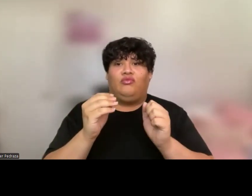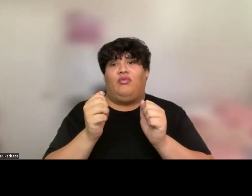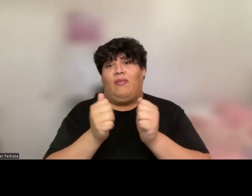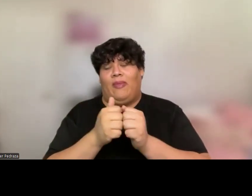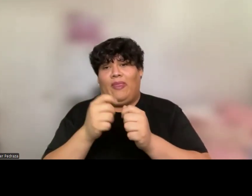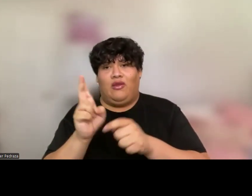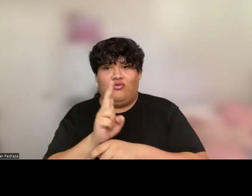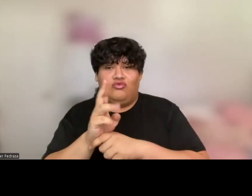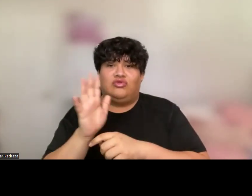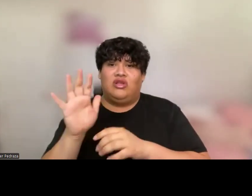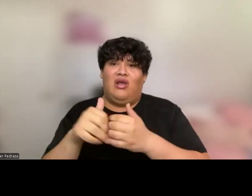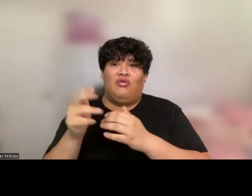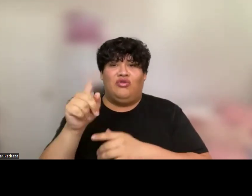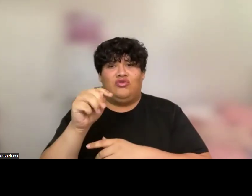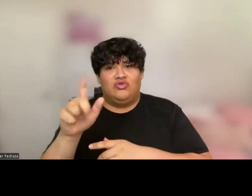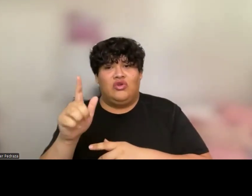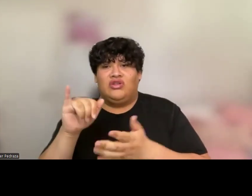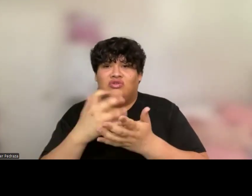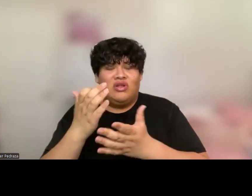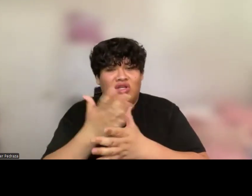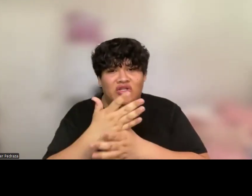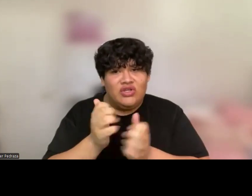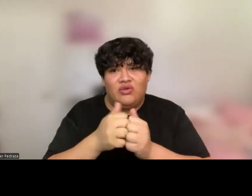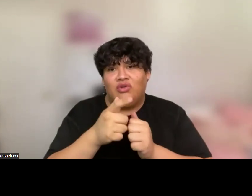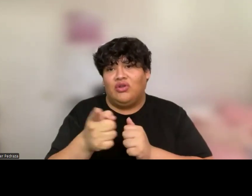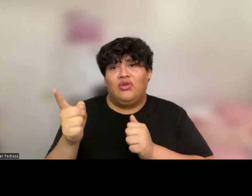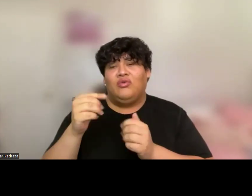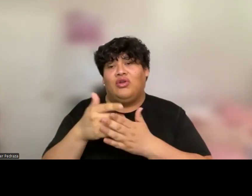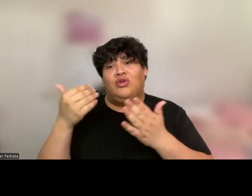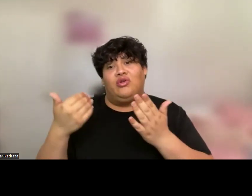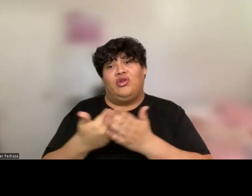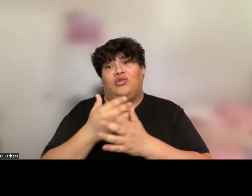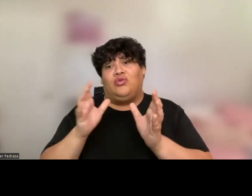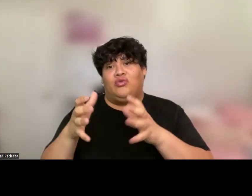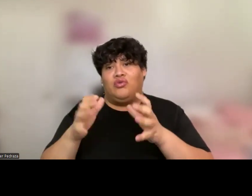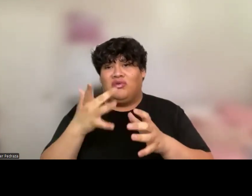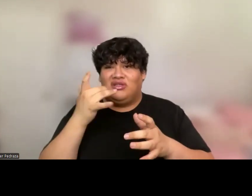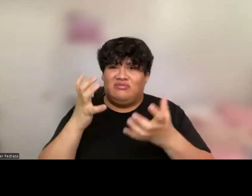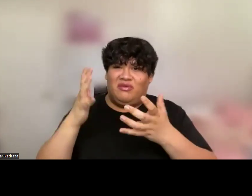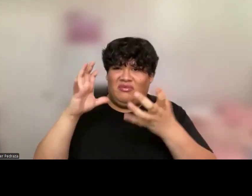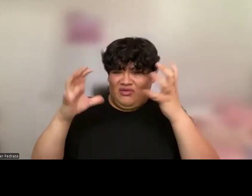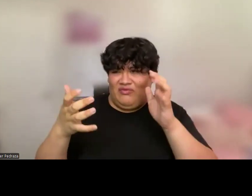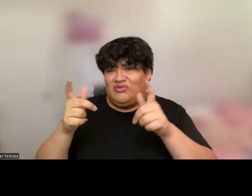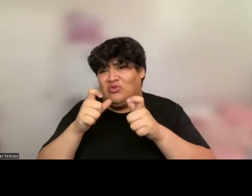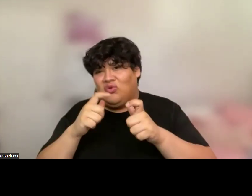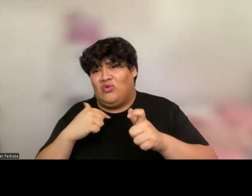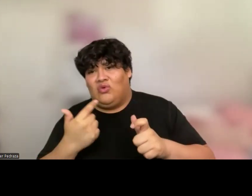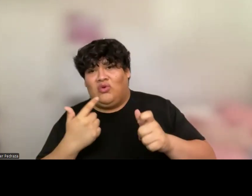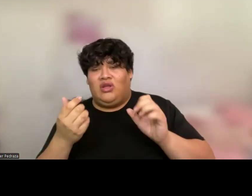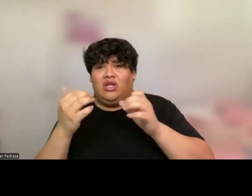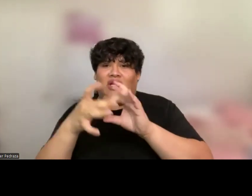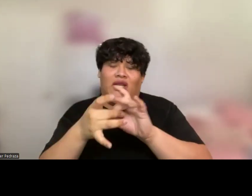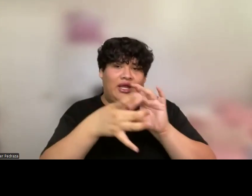assistance work. So I hope it's okay. I just shared a little bit more about us because I think it can be a little confusing understanding that